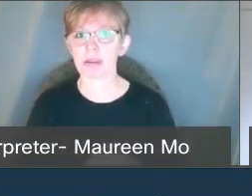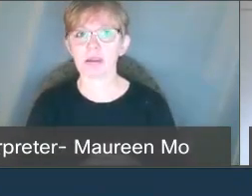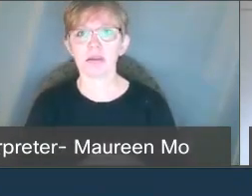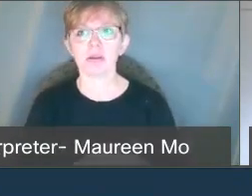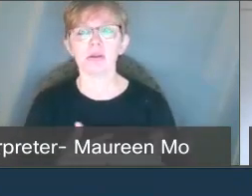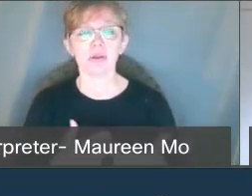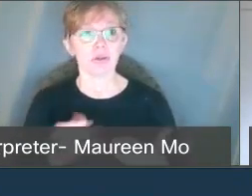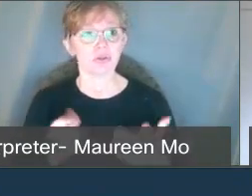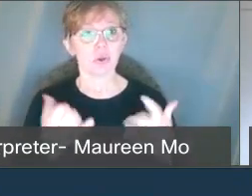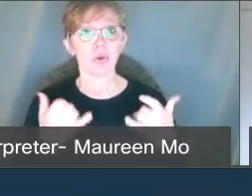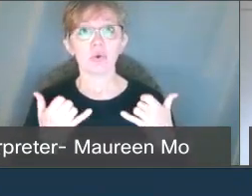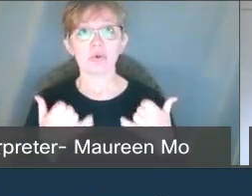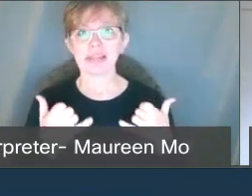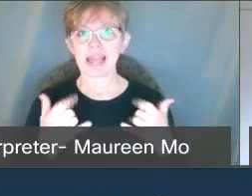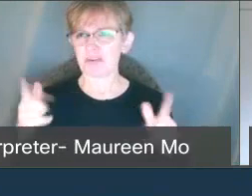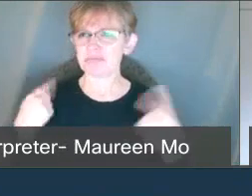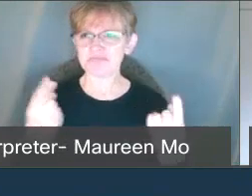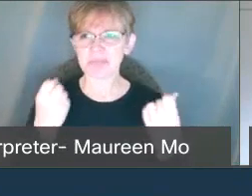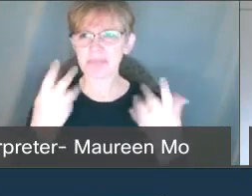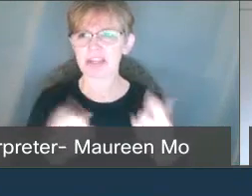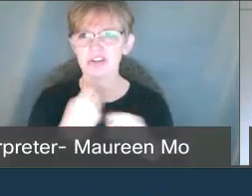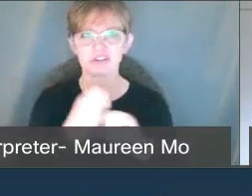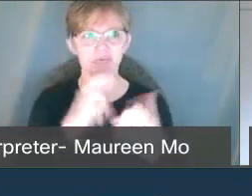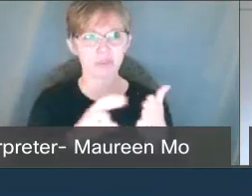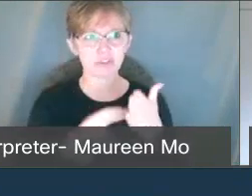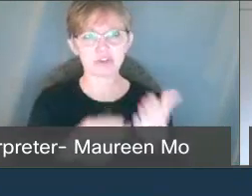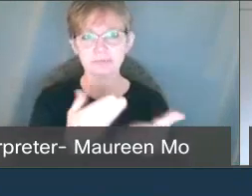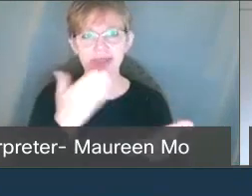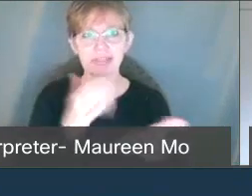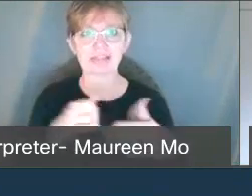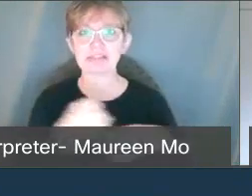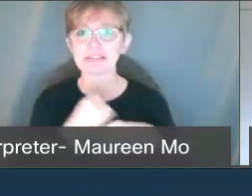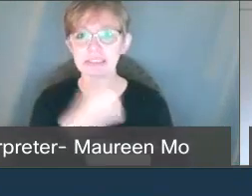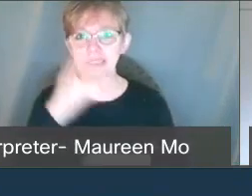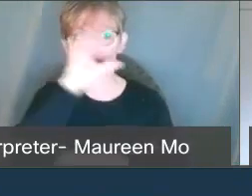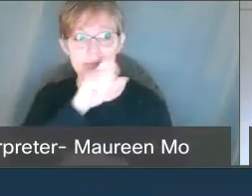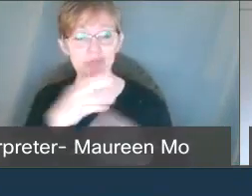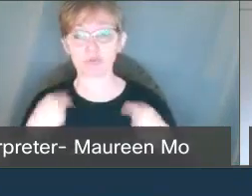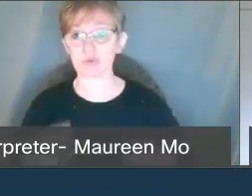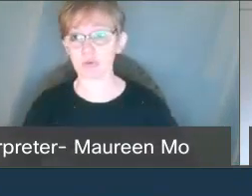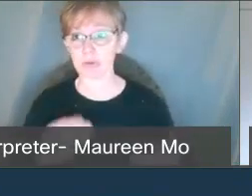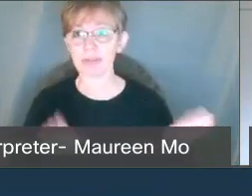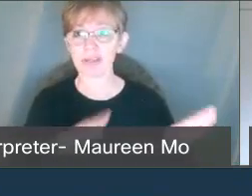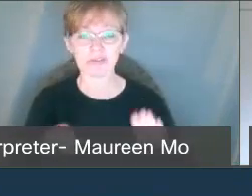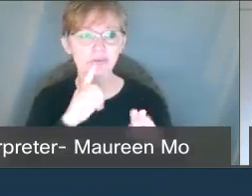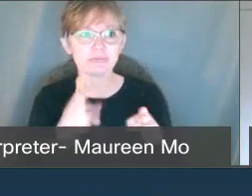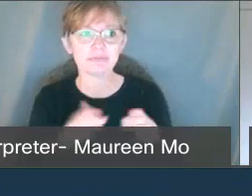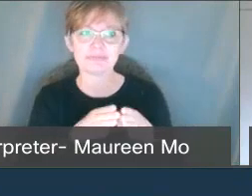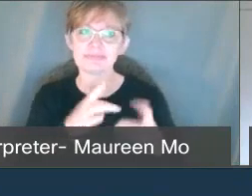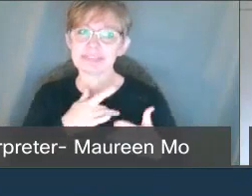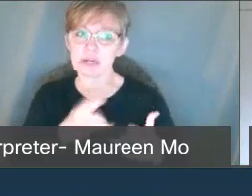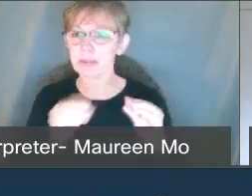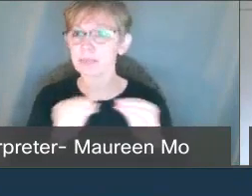there is now decades of research showing that statistical estimates of human behavior, generally speaking, are more consistent,